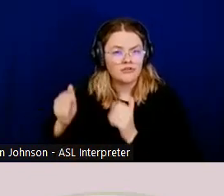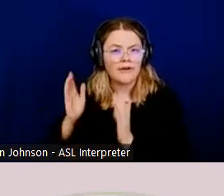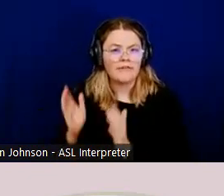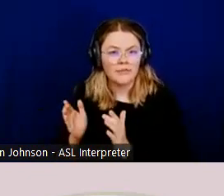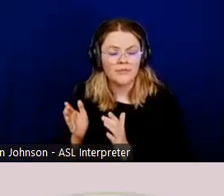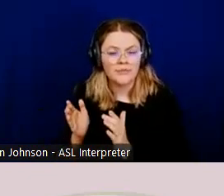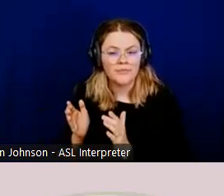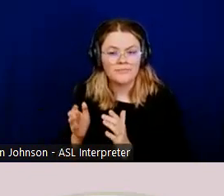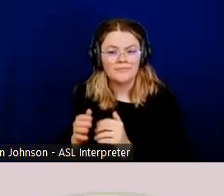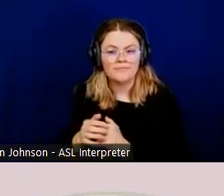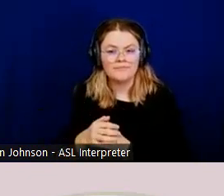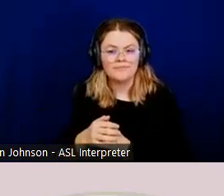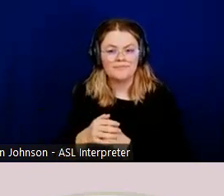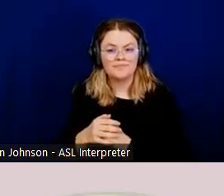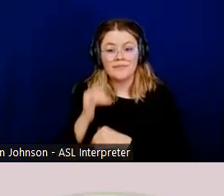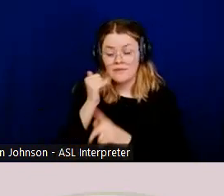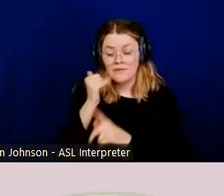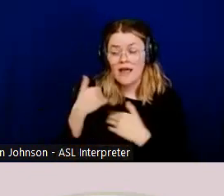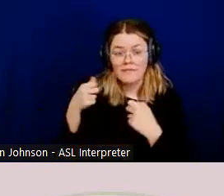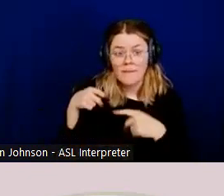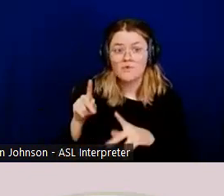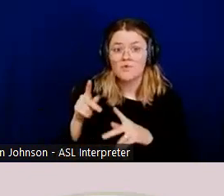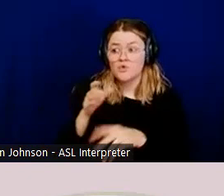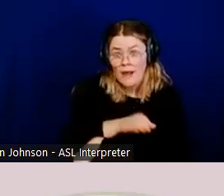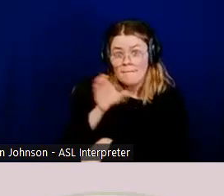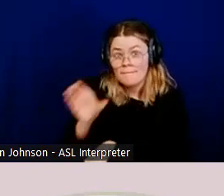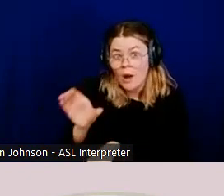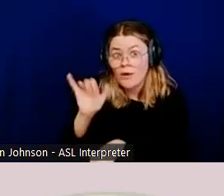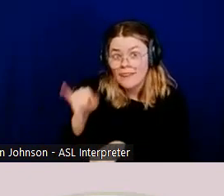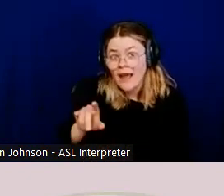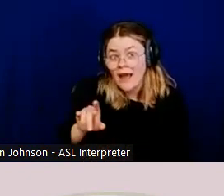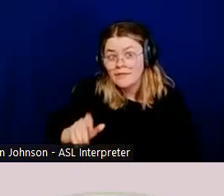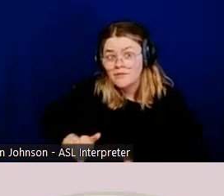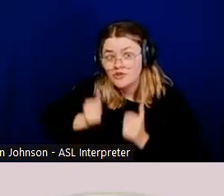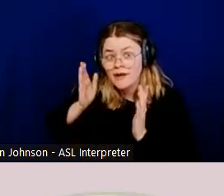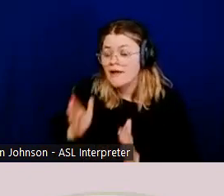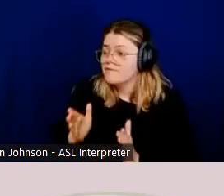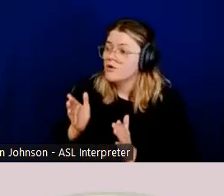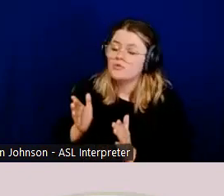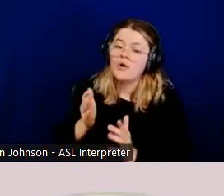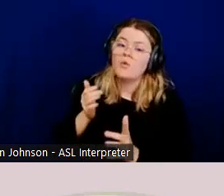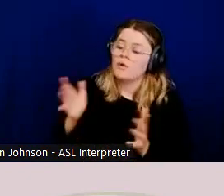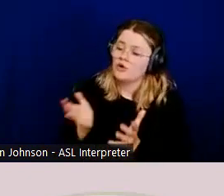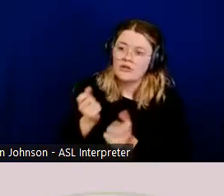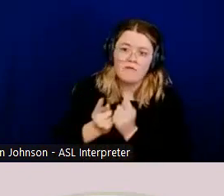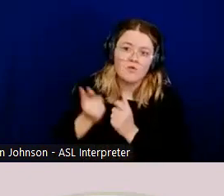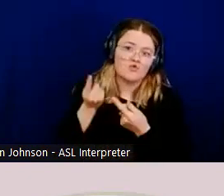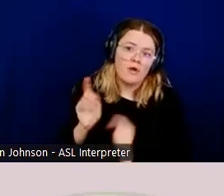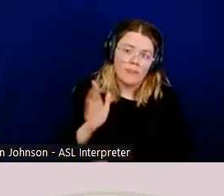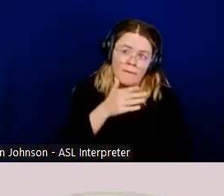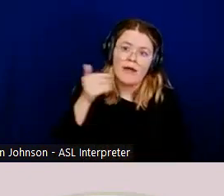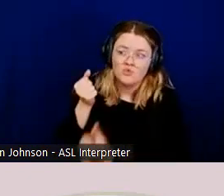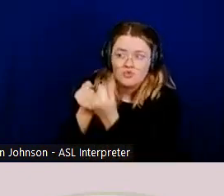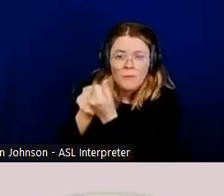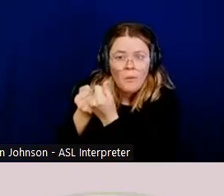a victim survivor of domestic violence, we highly encourage you to do so to the best of your abilities, because they